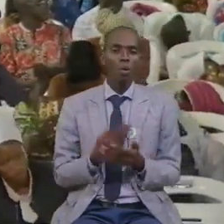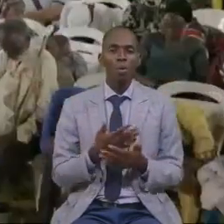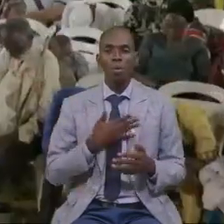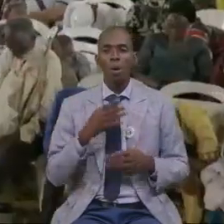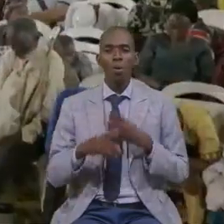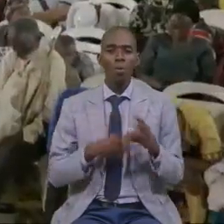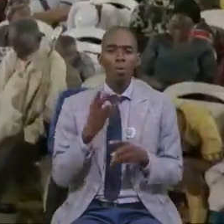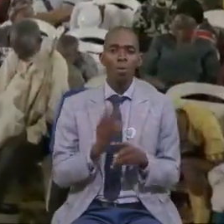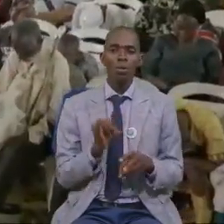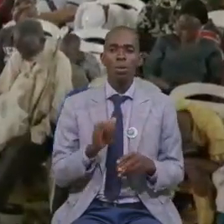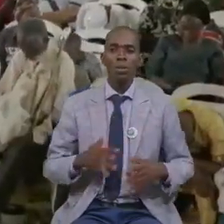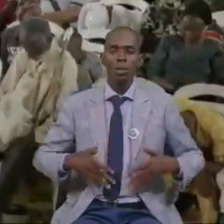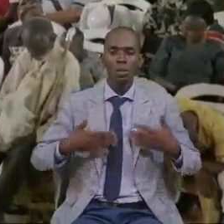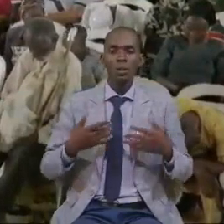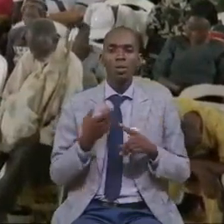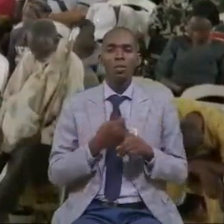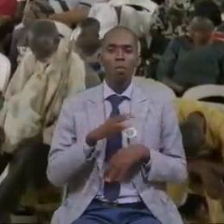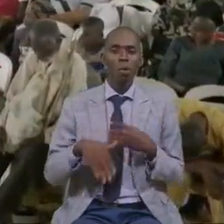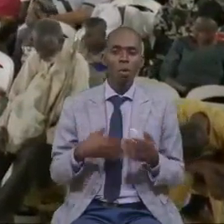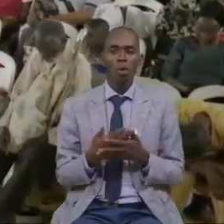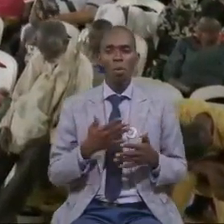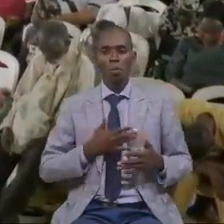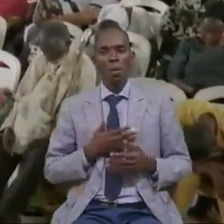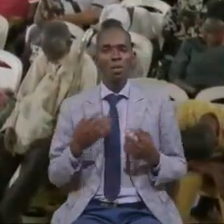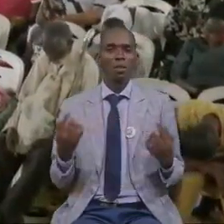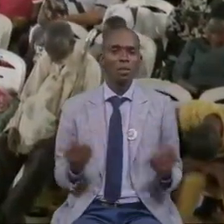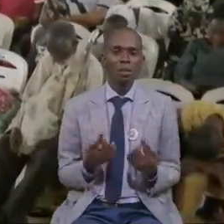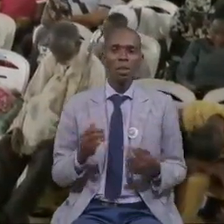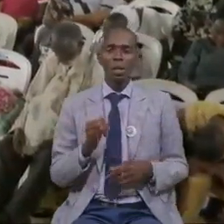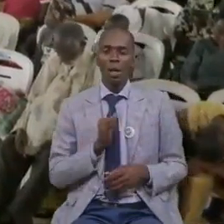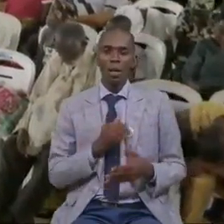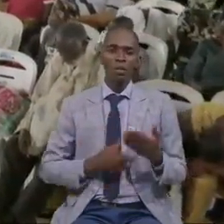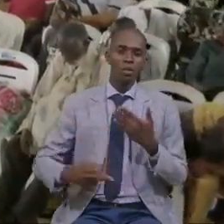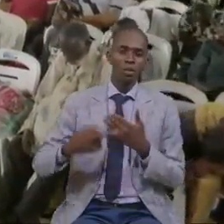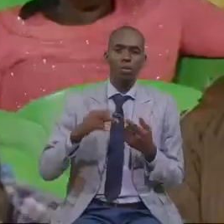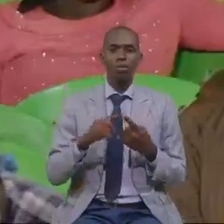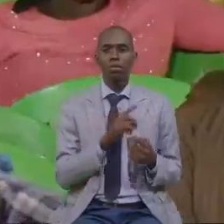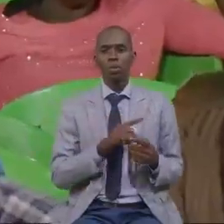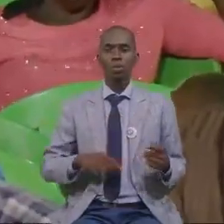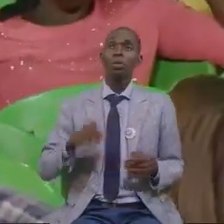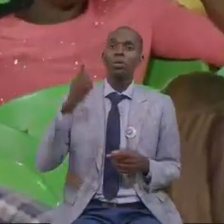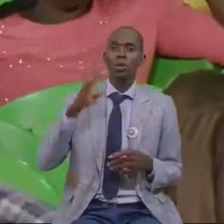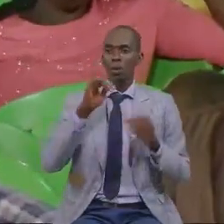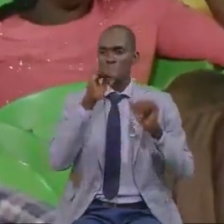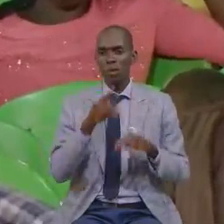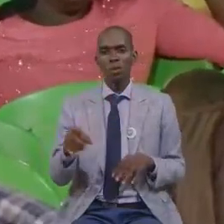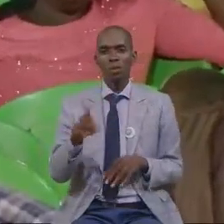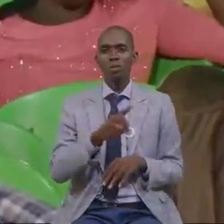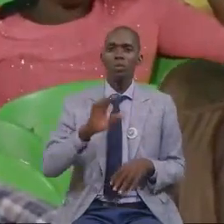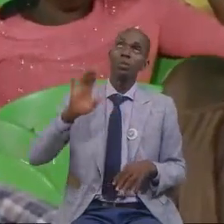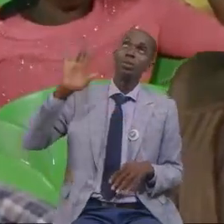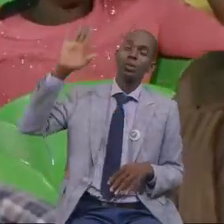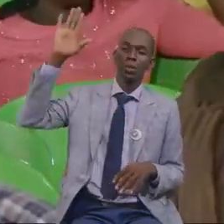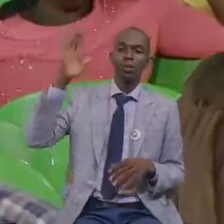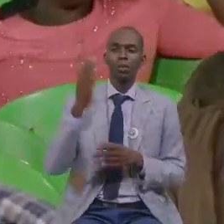from all my transgression. I return unto the Lord. God bless you. Raise up the hand. Raise up the hand.